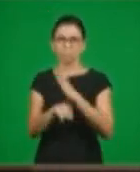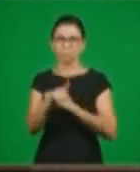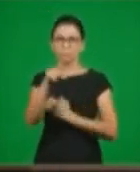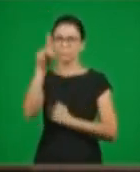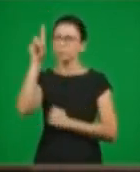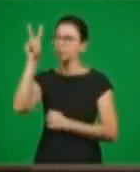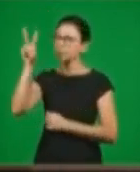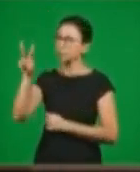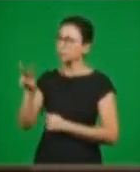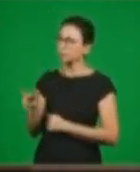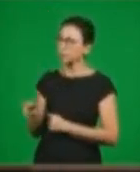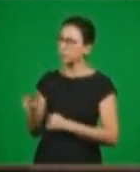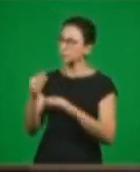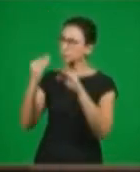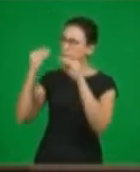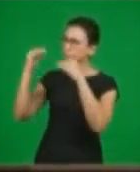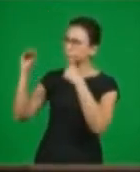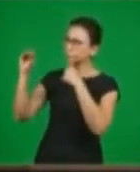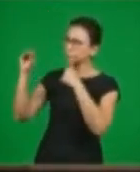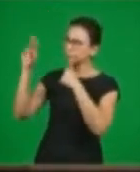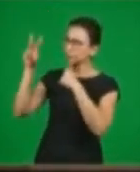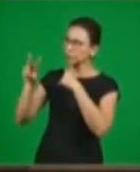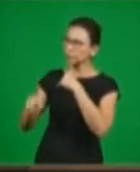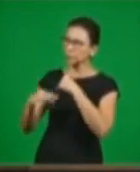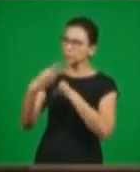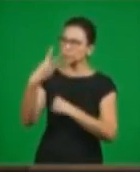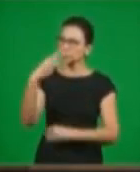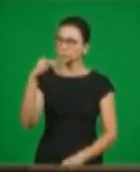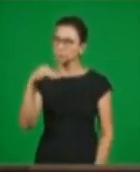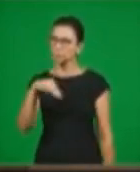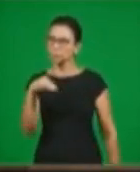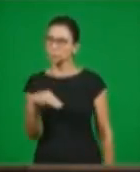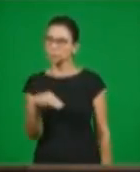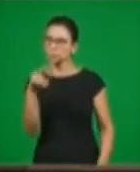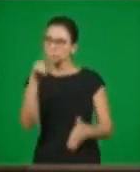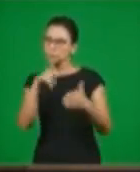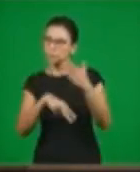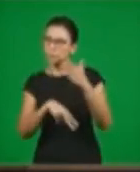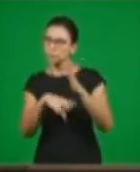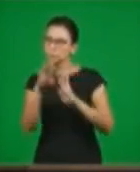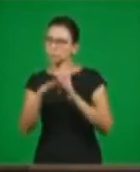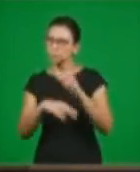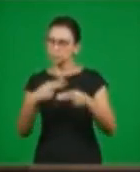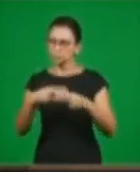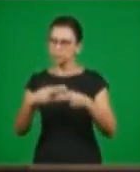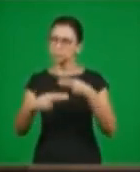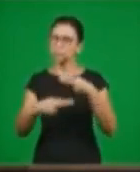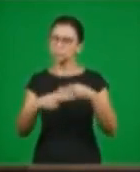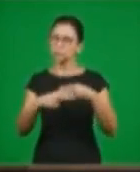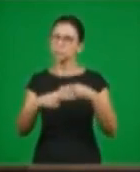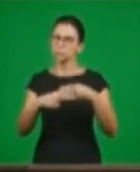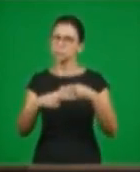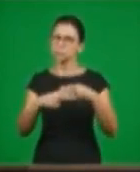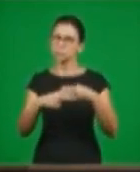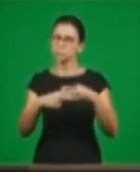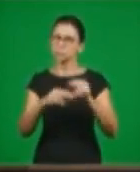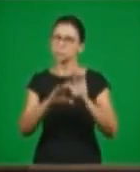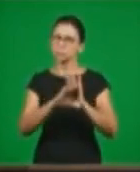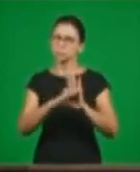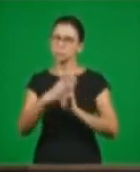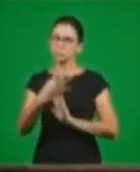Read. I'm gonna give you 3 minutes for your brothers to read. And Nehemiah